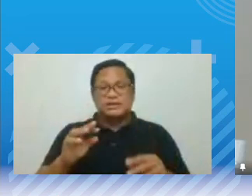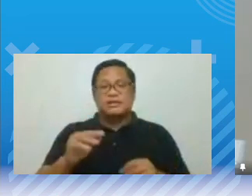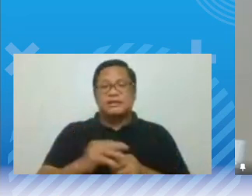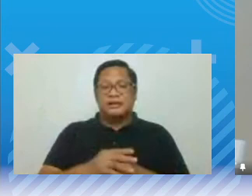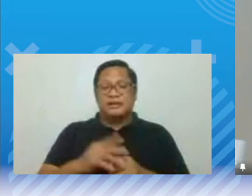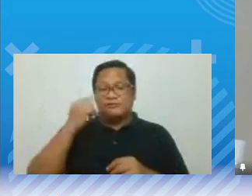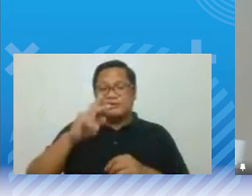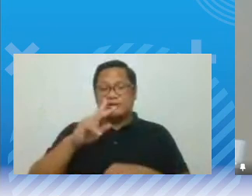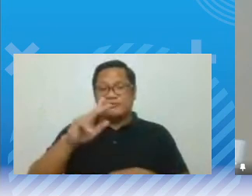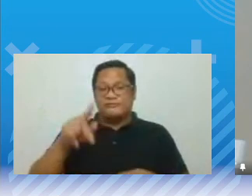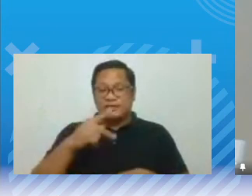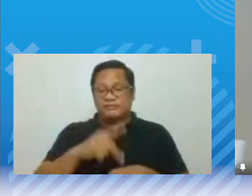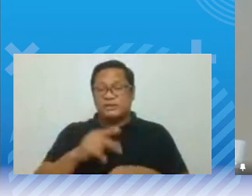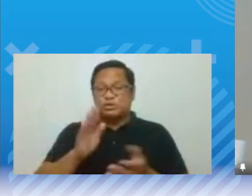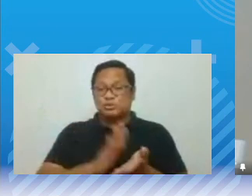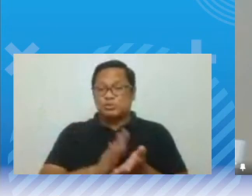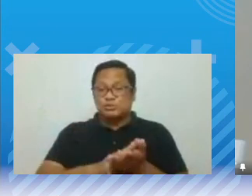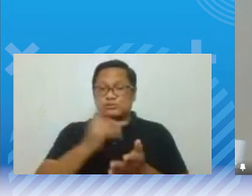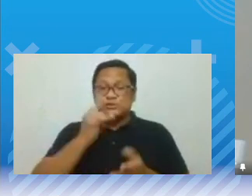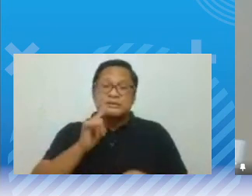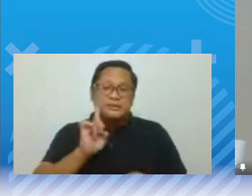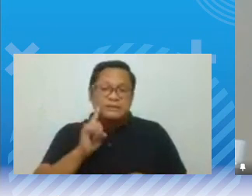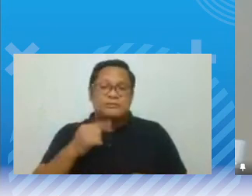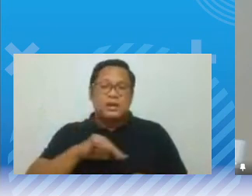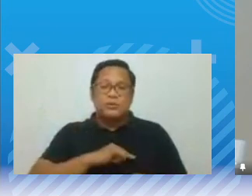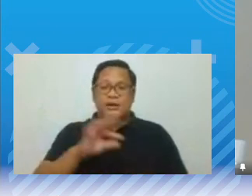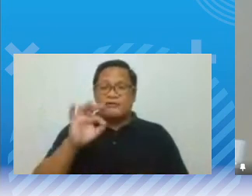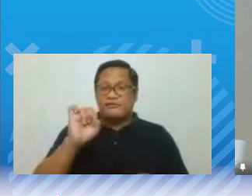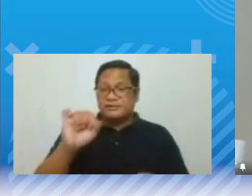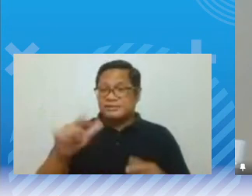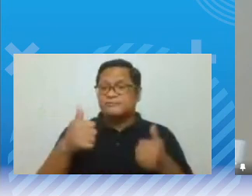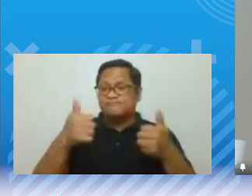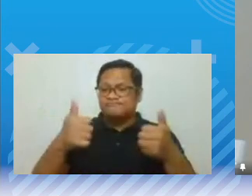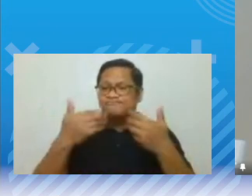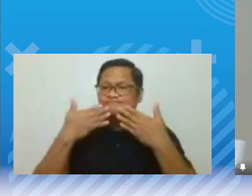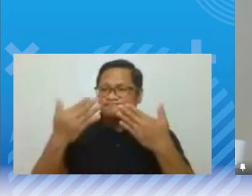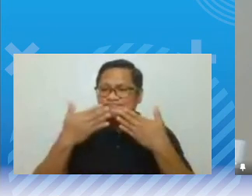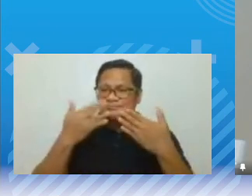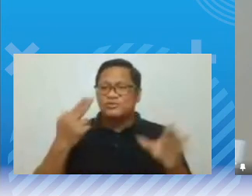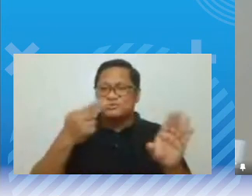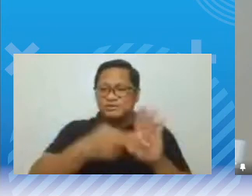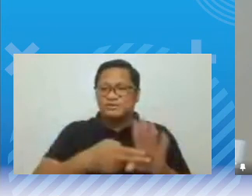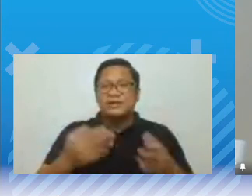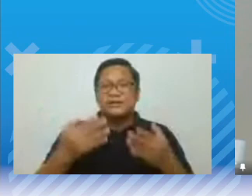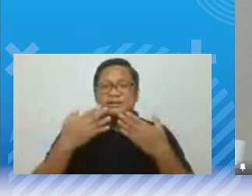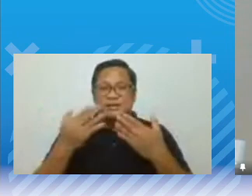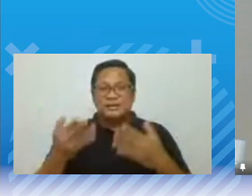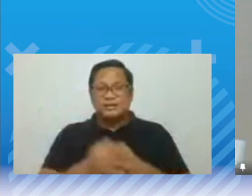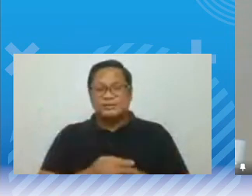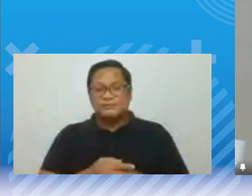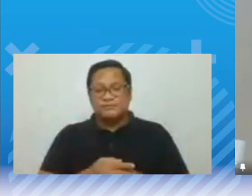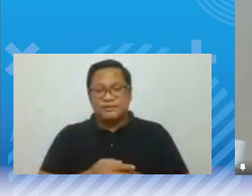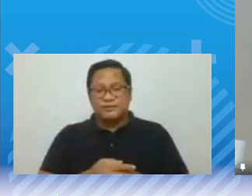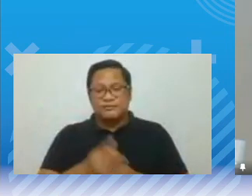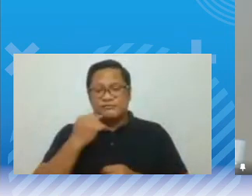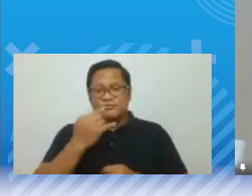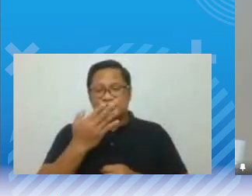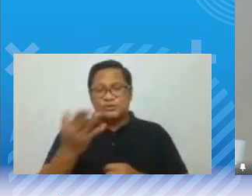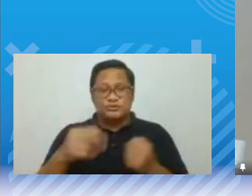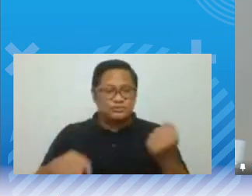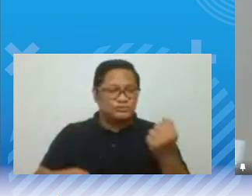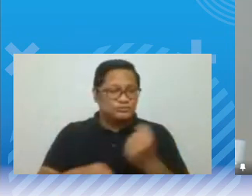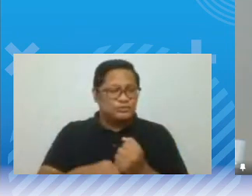Philippine School for the Deaf, ang ating mga FSL. Maraming salamat for joining us. Thank you, PAS PD, for your support.